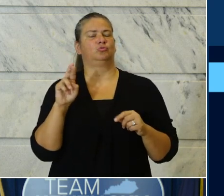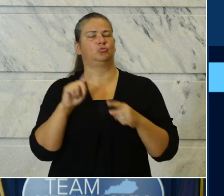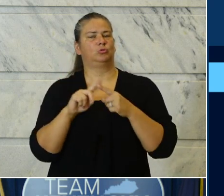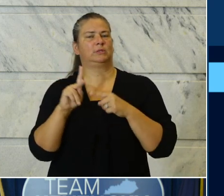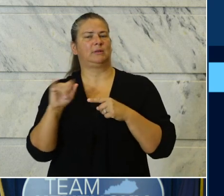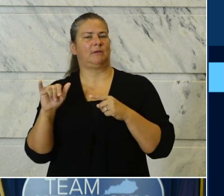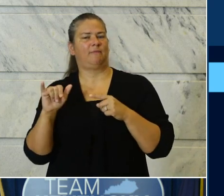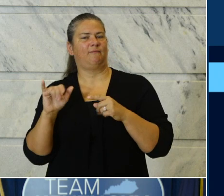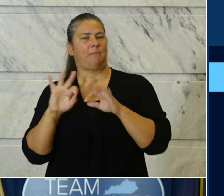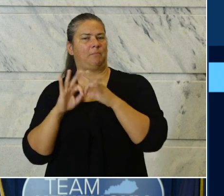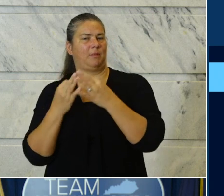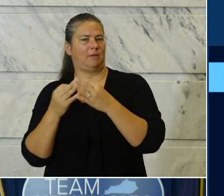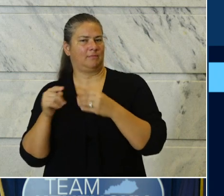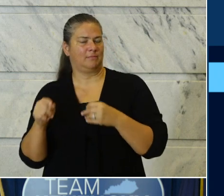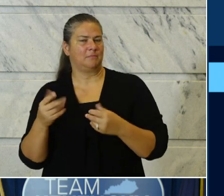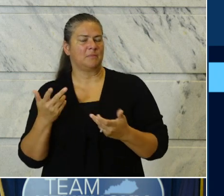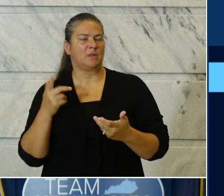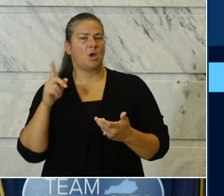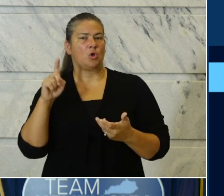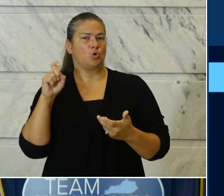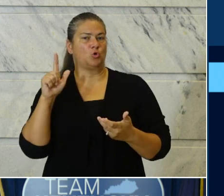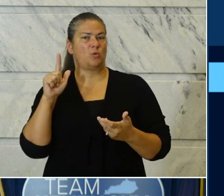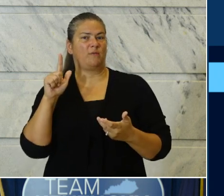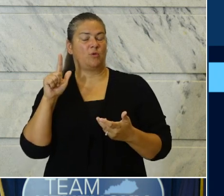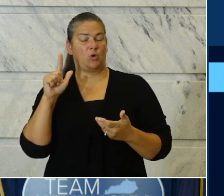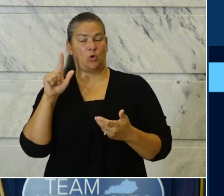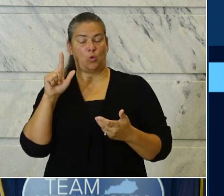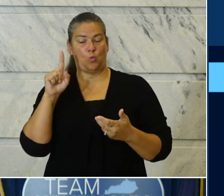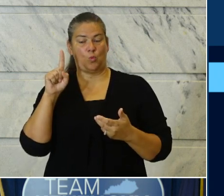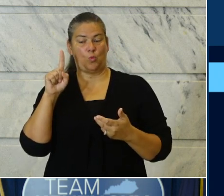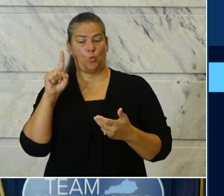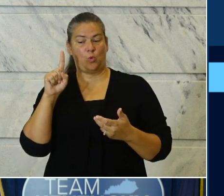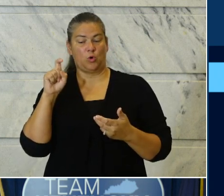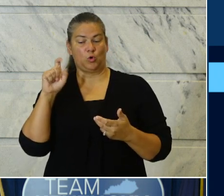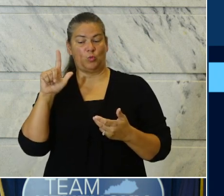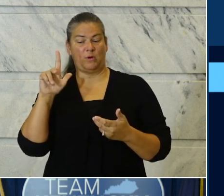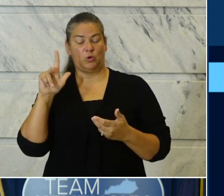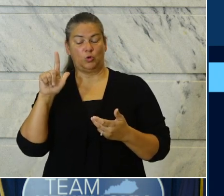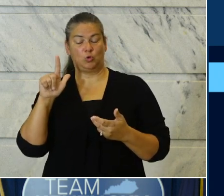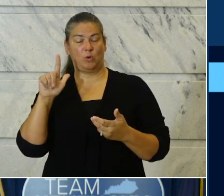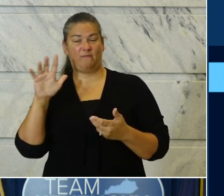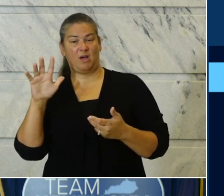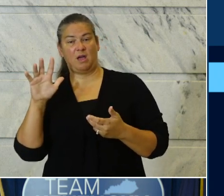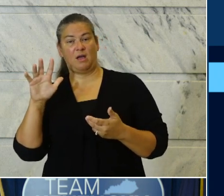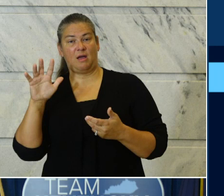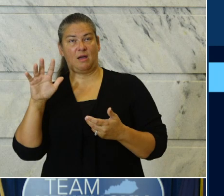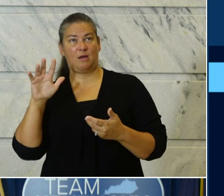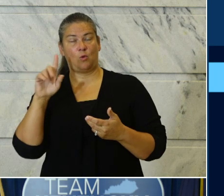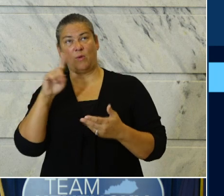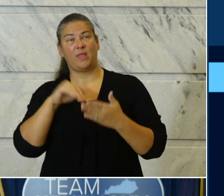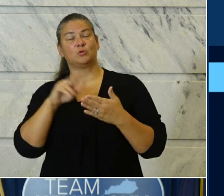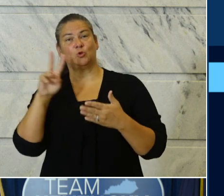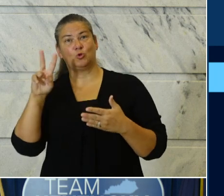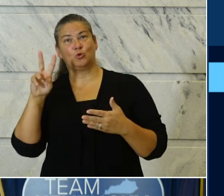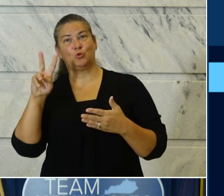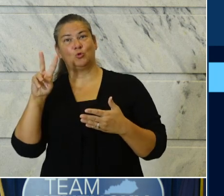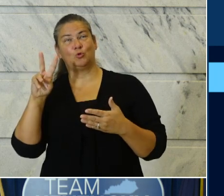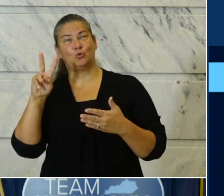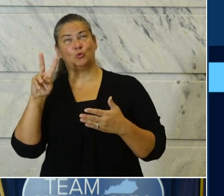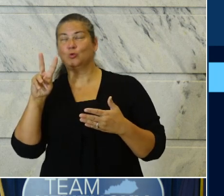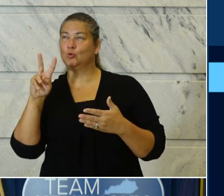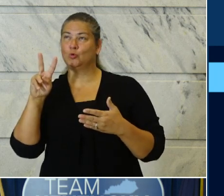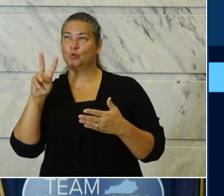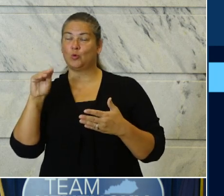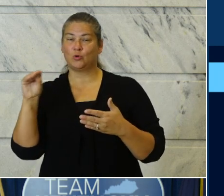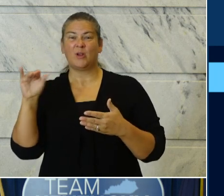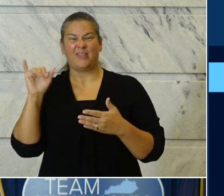are almost 2,500, and that is going to support over 1,000 households in Kentucky. And so I want to thank, again, Community